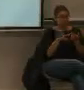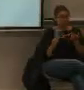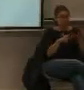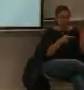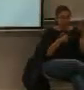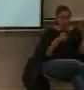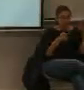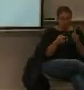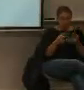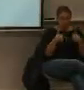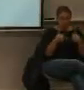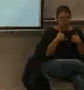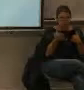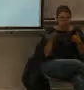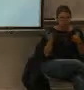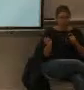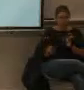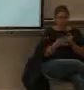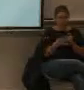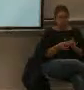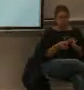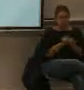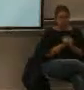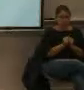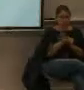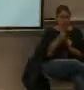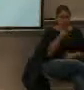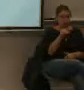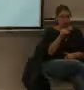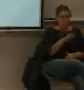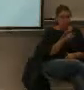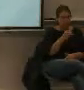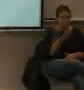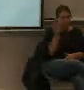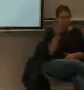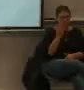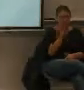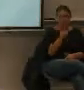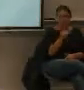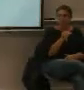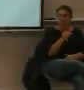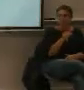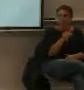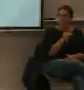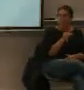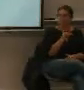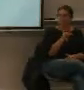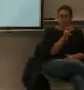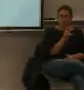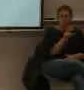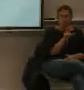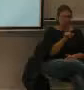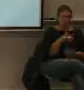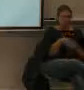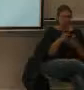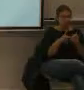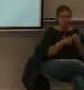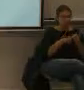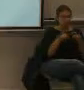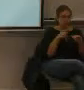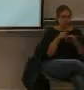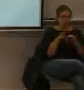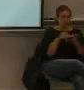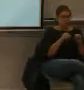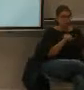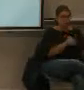going to happen to species shifts associated with global warming. And questions like in conservation, do you